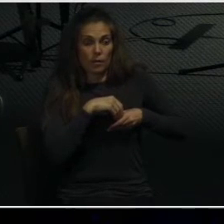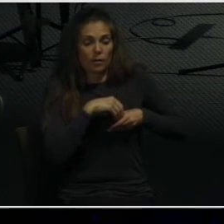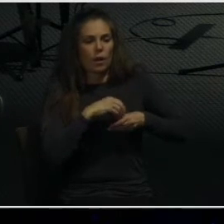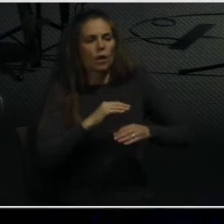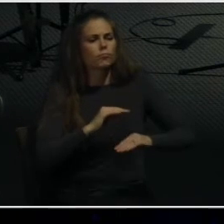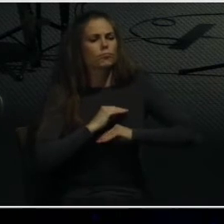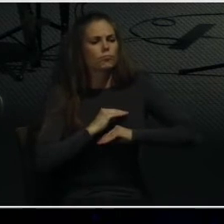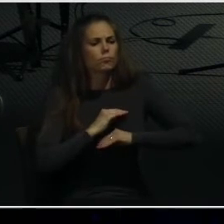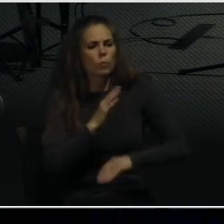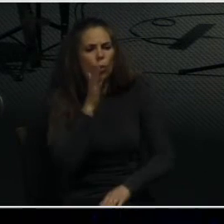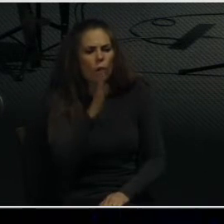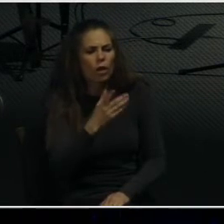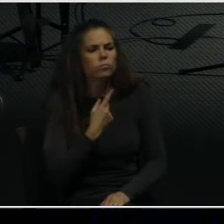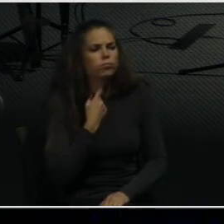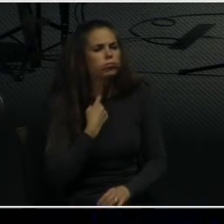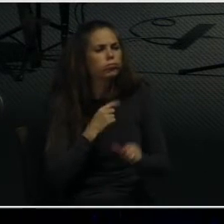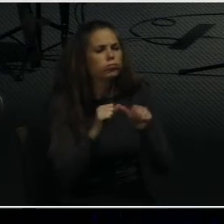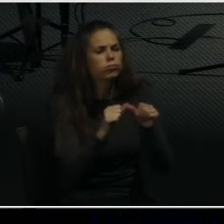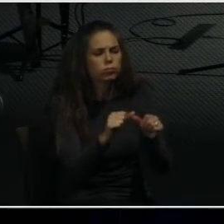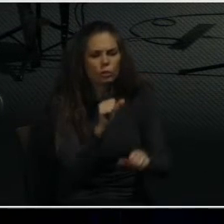eternal life."